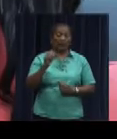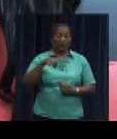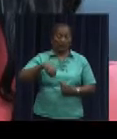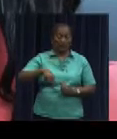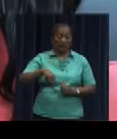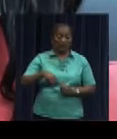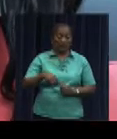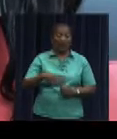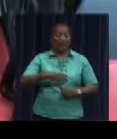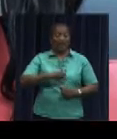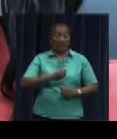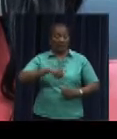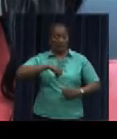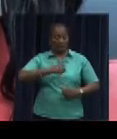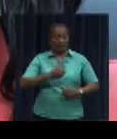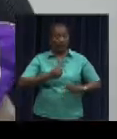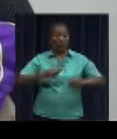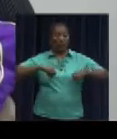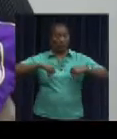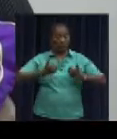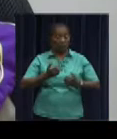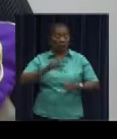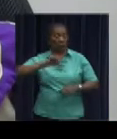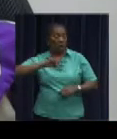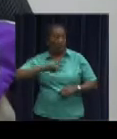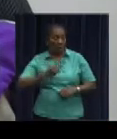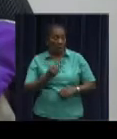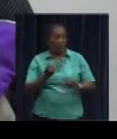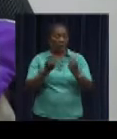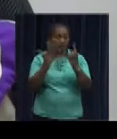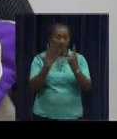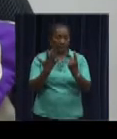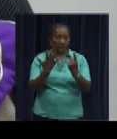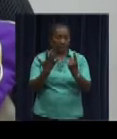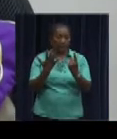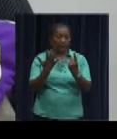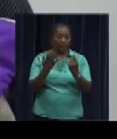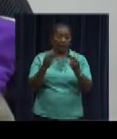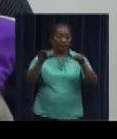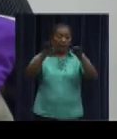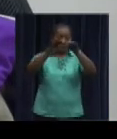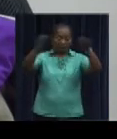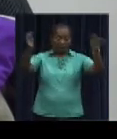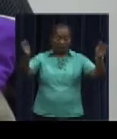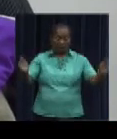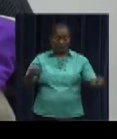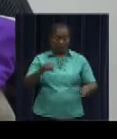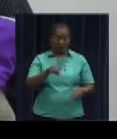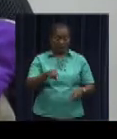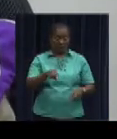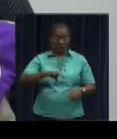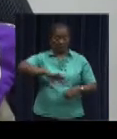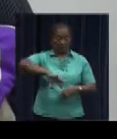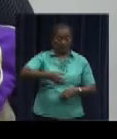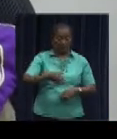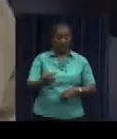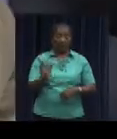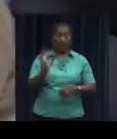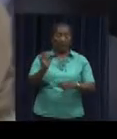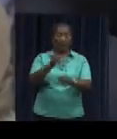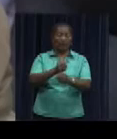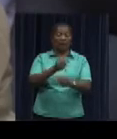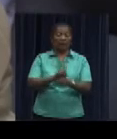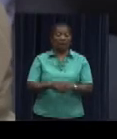districts. The mayor of Brokopondo, Kenya Pansa, took the lead by setting up 15 greenhouses in